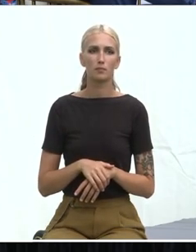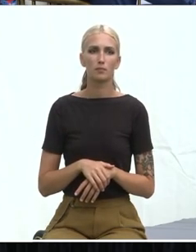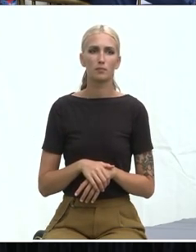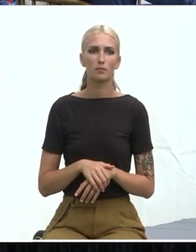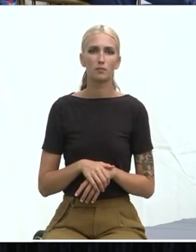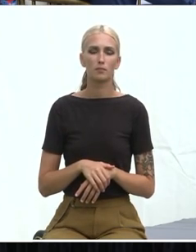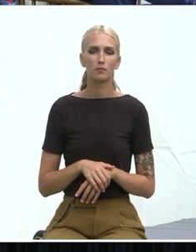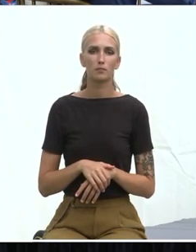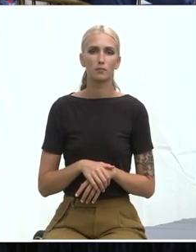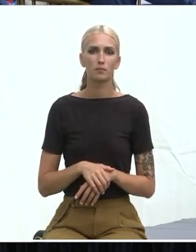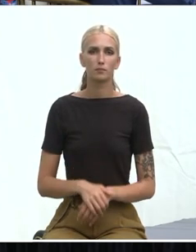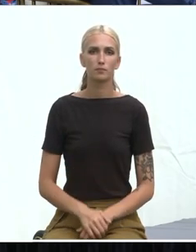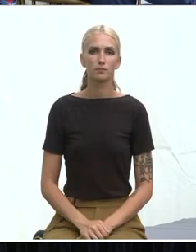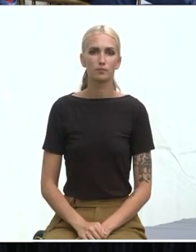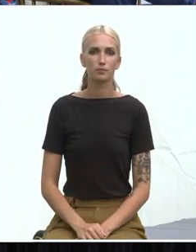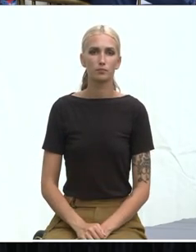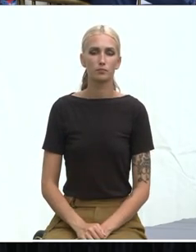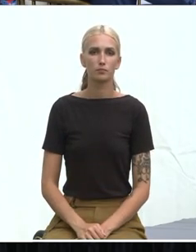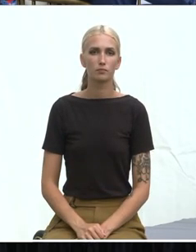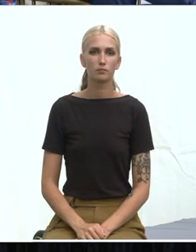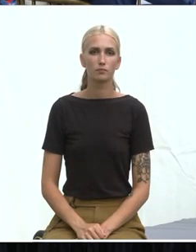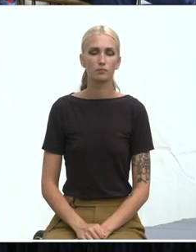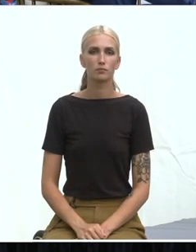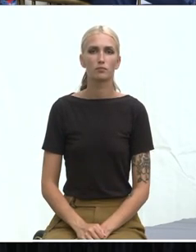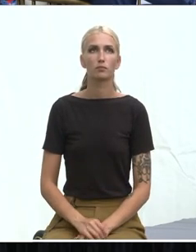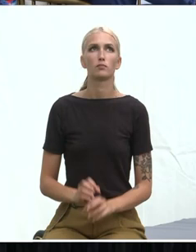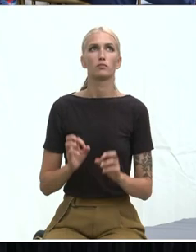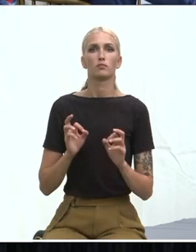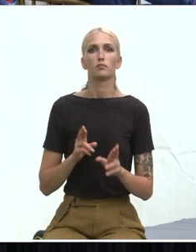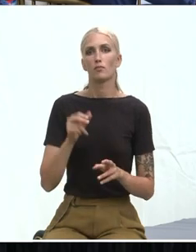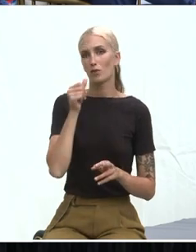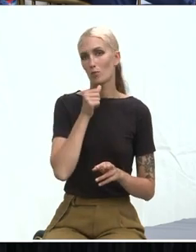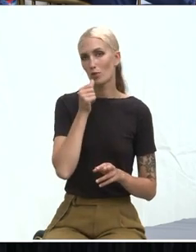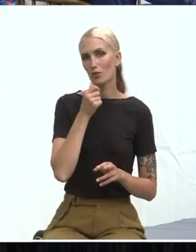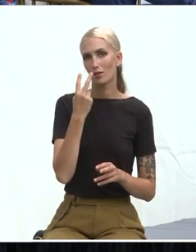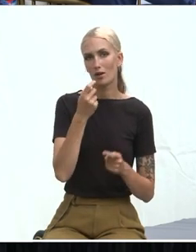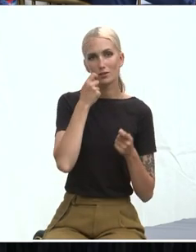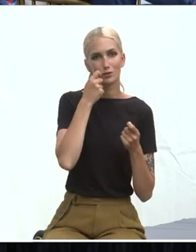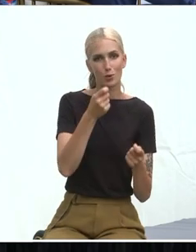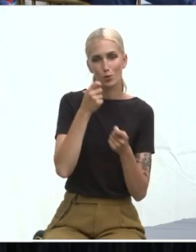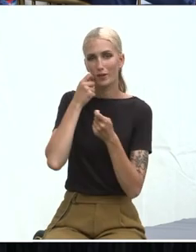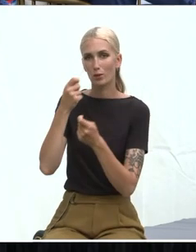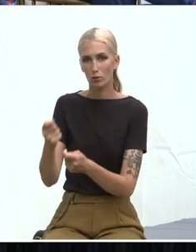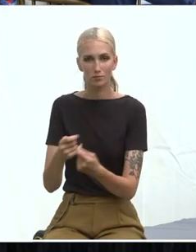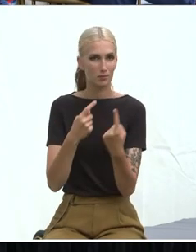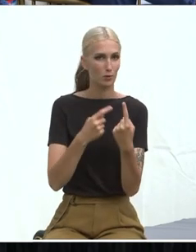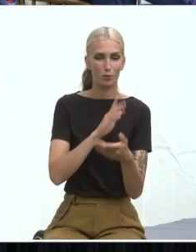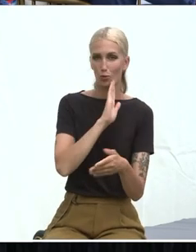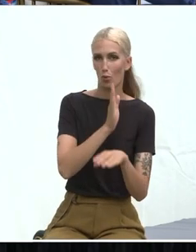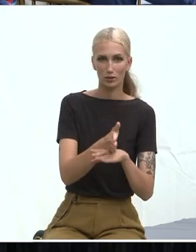So probably the most, I'll try to give two practical points, and one is very